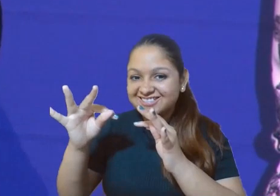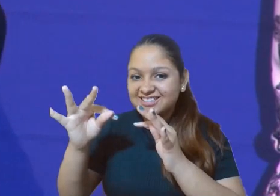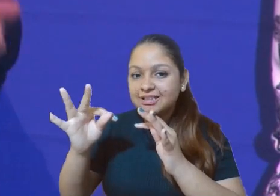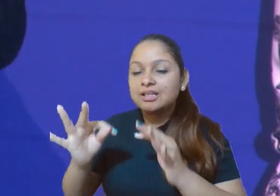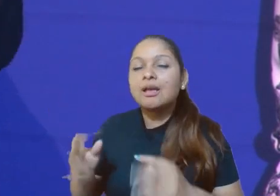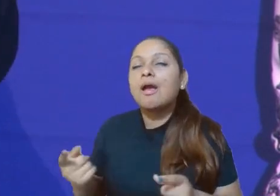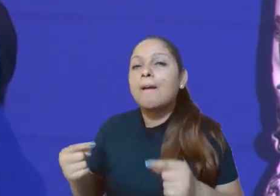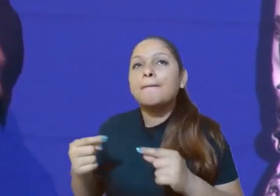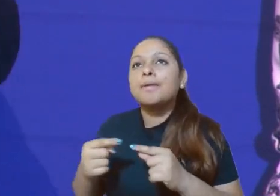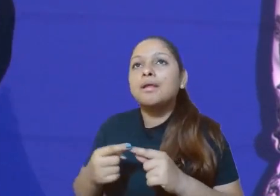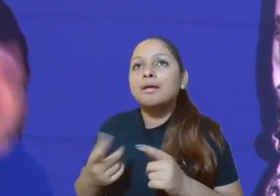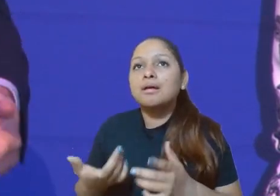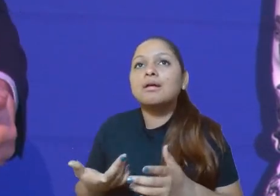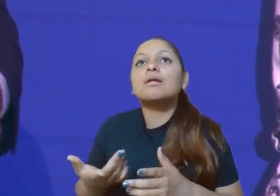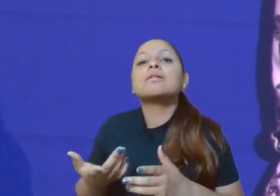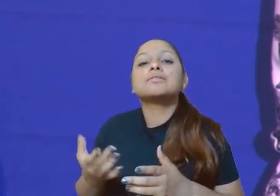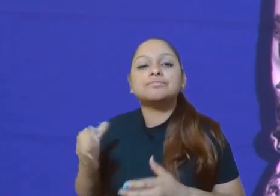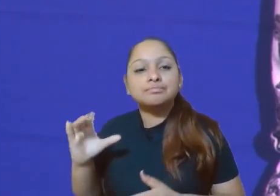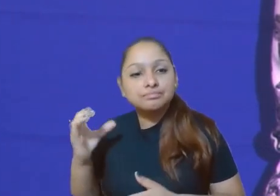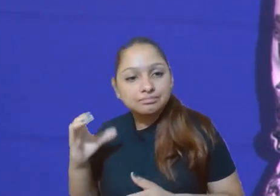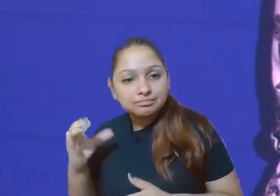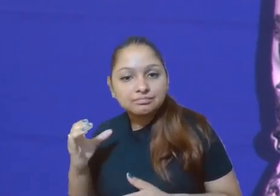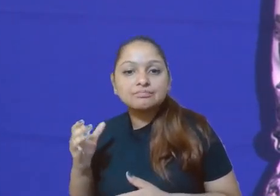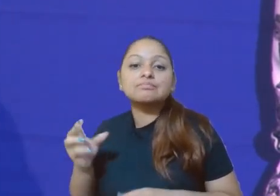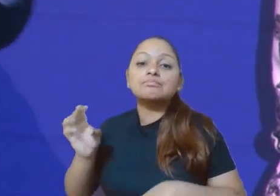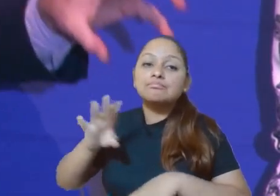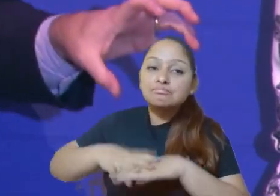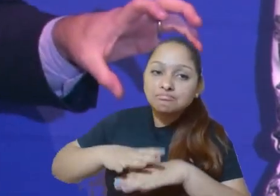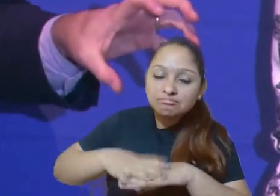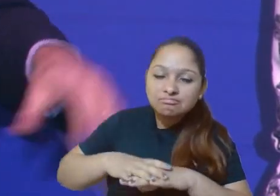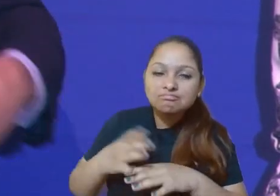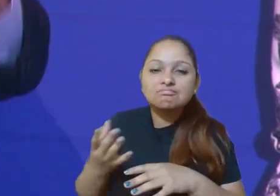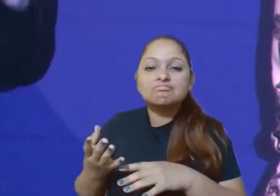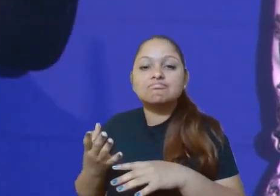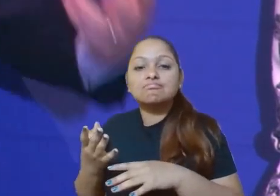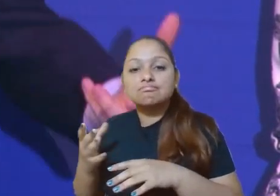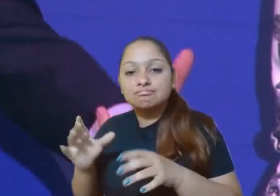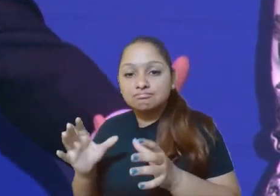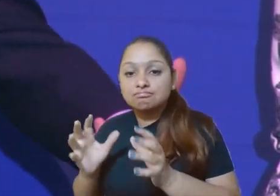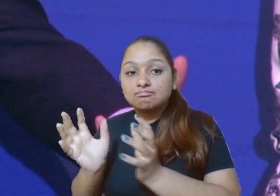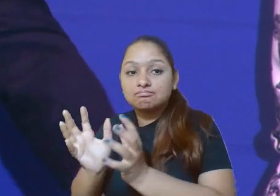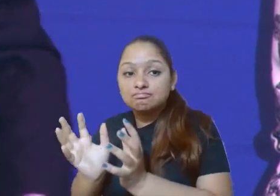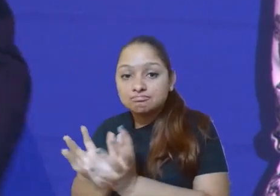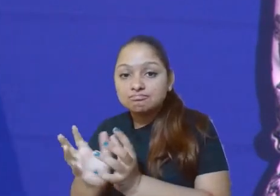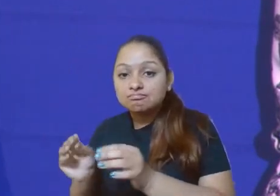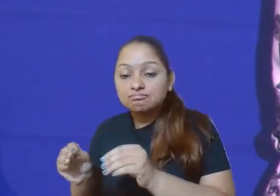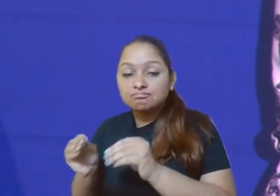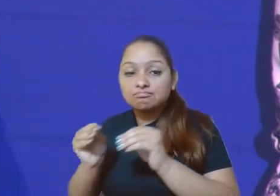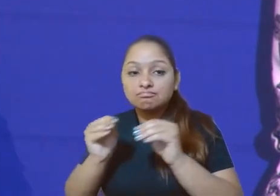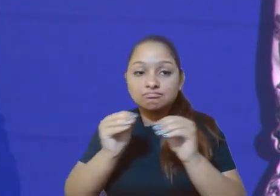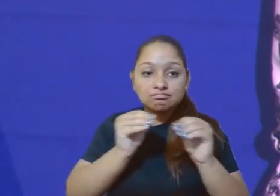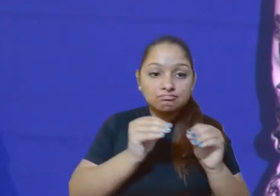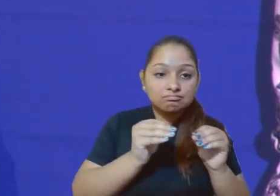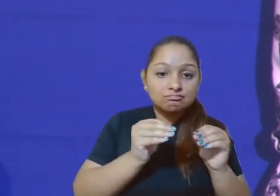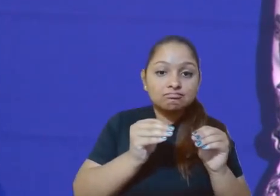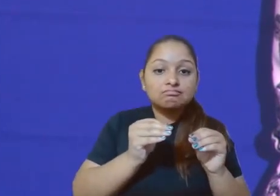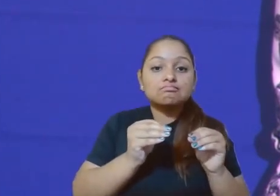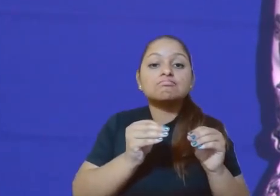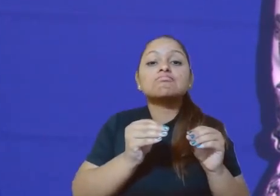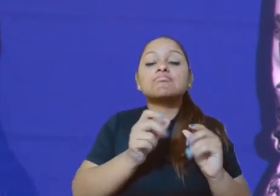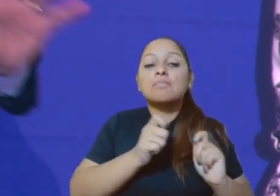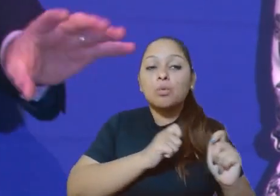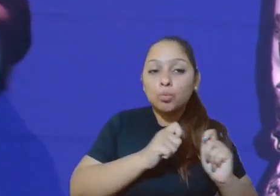the one related to chemistry, physics, maths, to come out of the academia and go to the